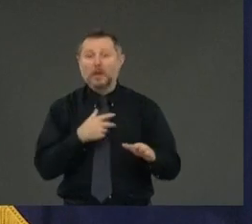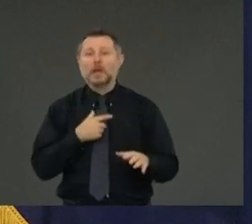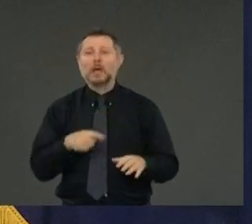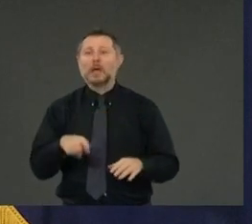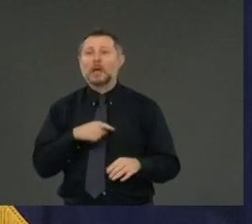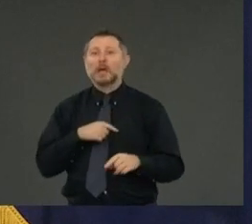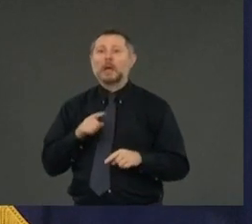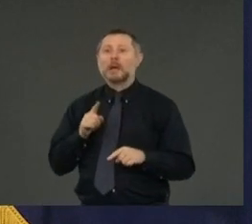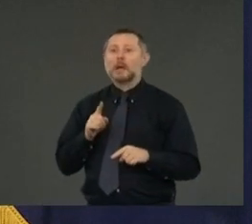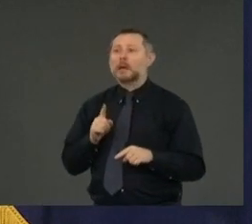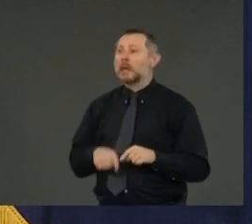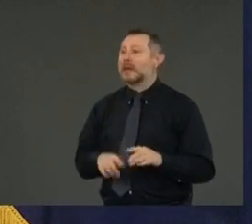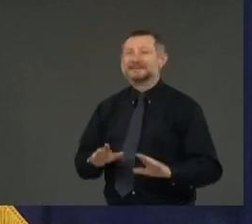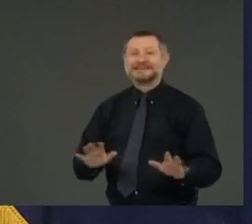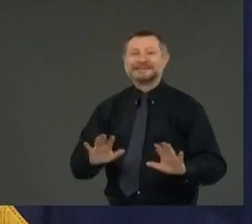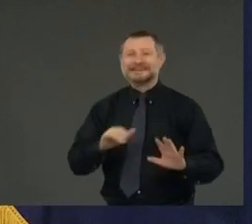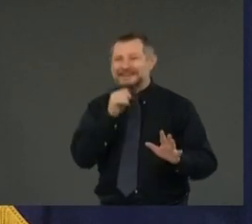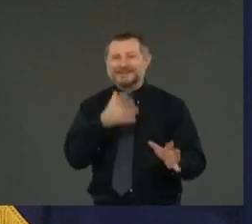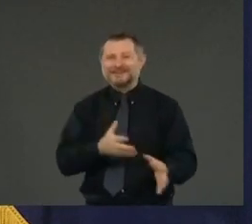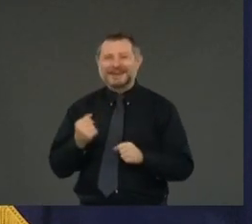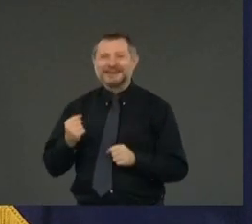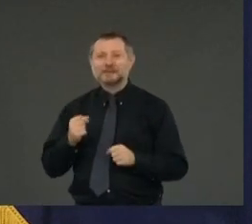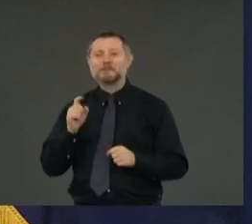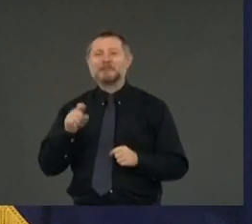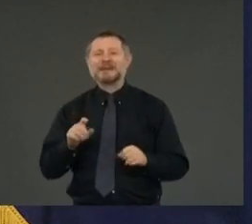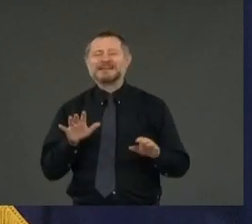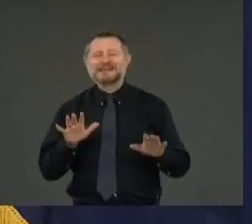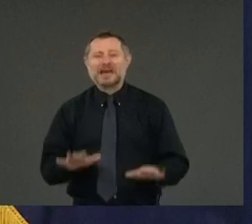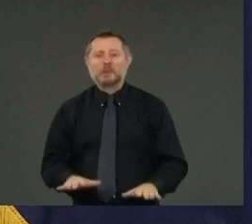the transmission rate, right? That's when you go above the 1%.